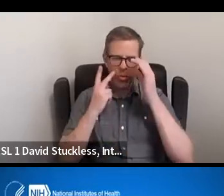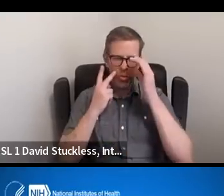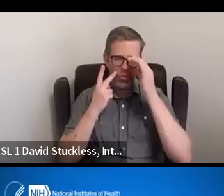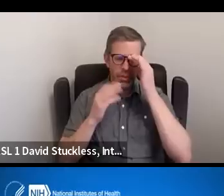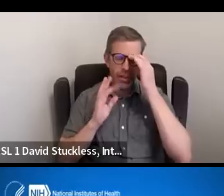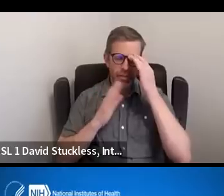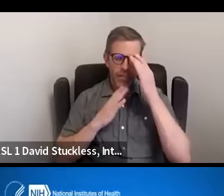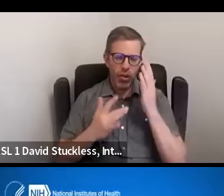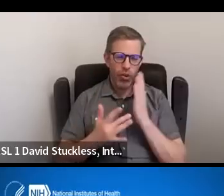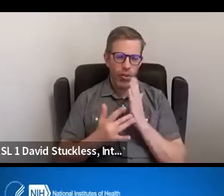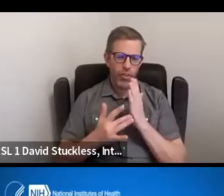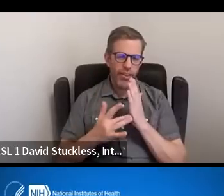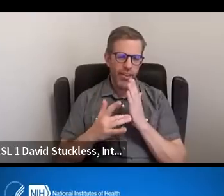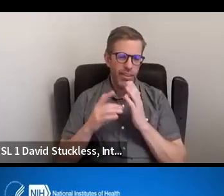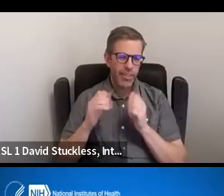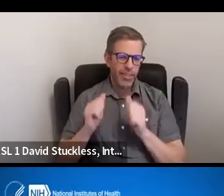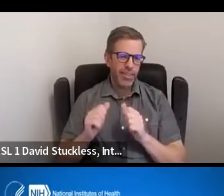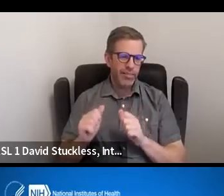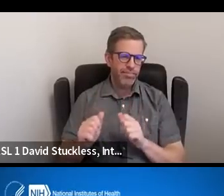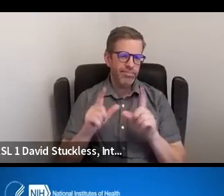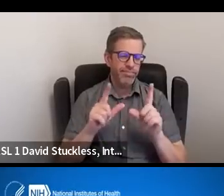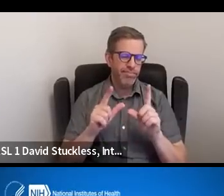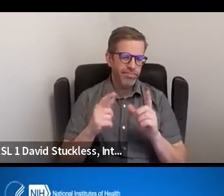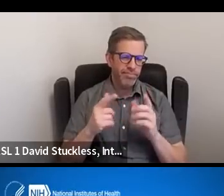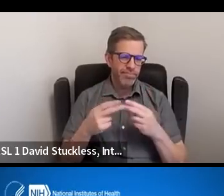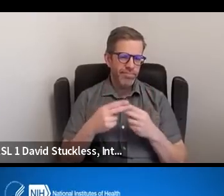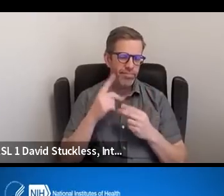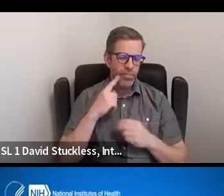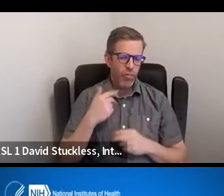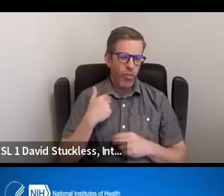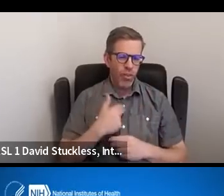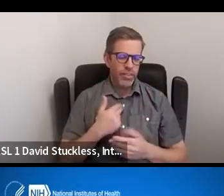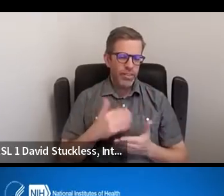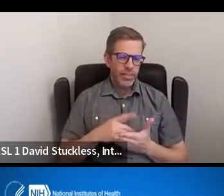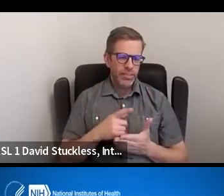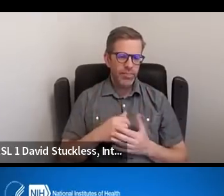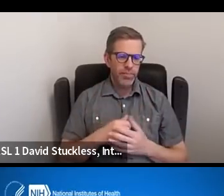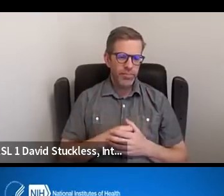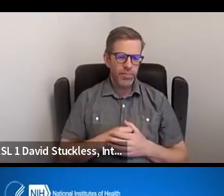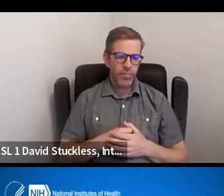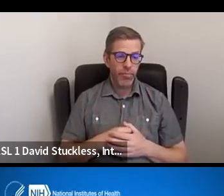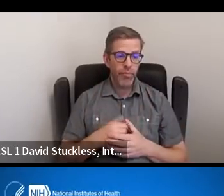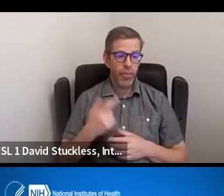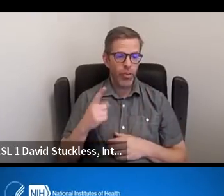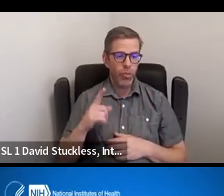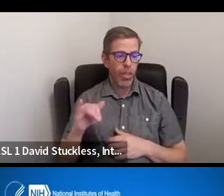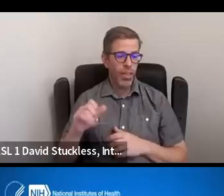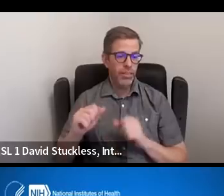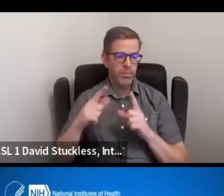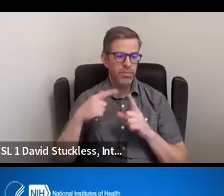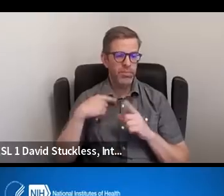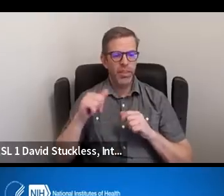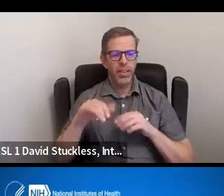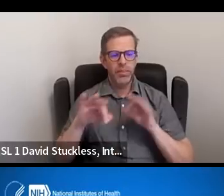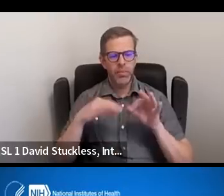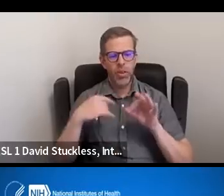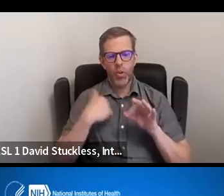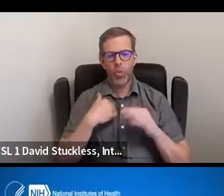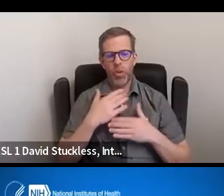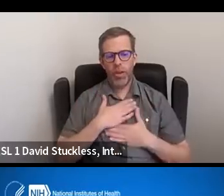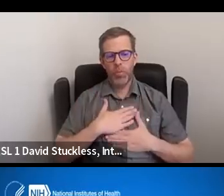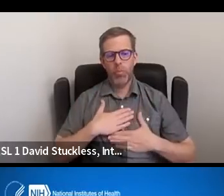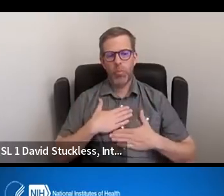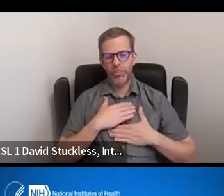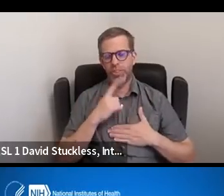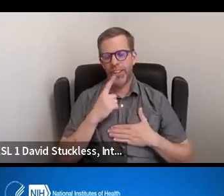our technical guru can pop that slide up for us. Yes, and while that's coming on, I can explain, we appreciate that